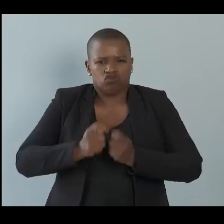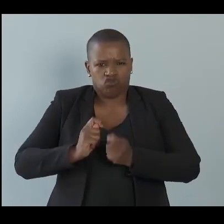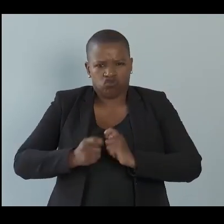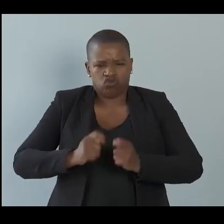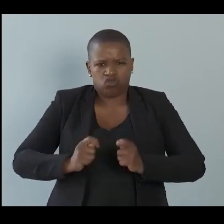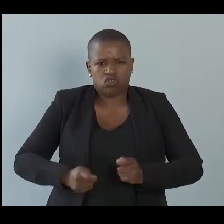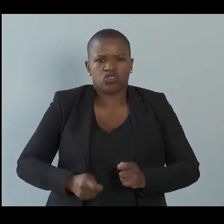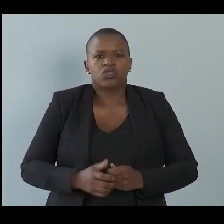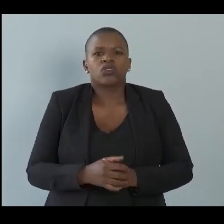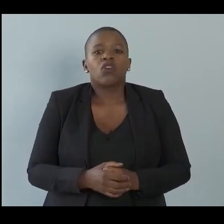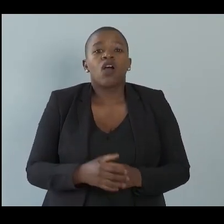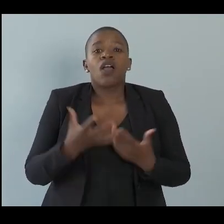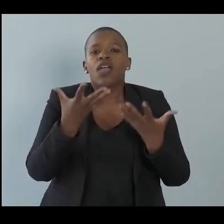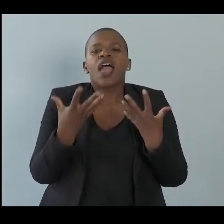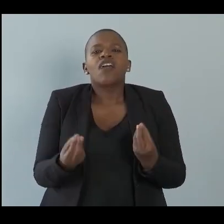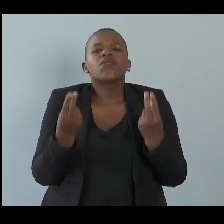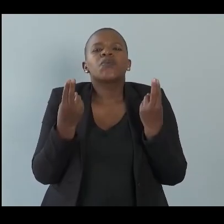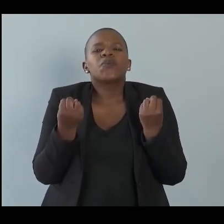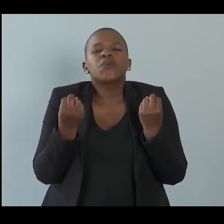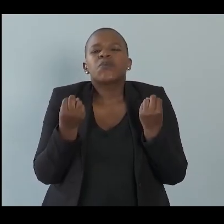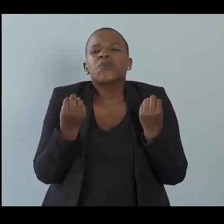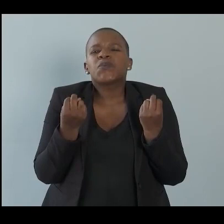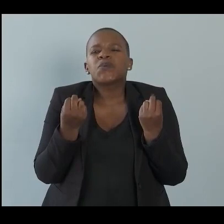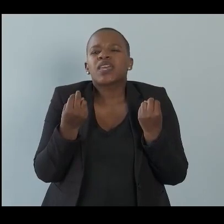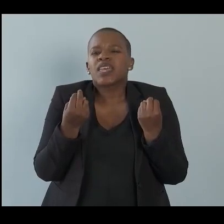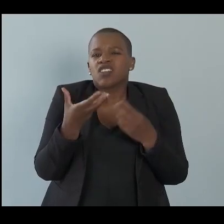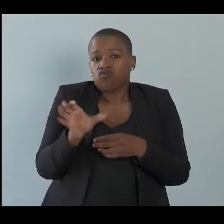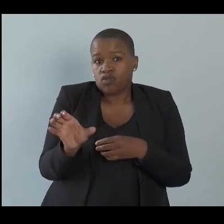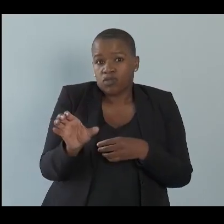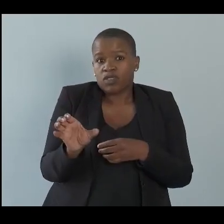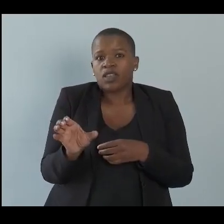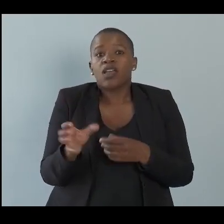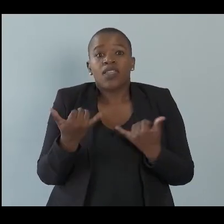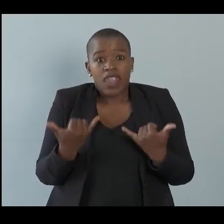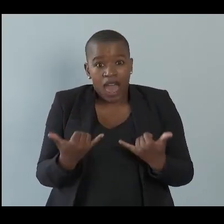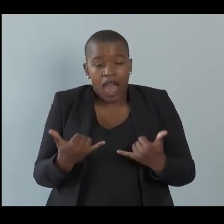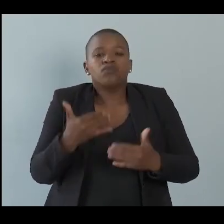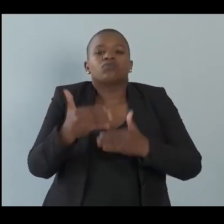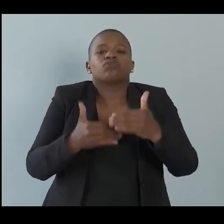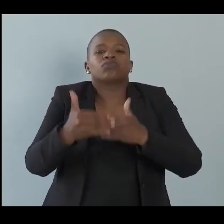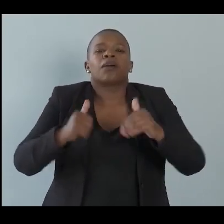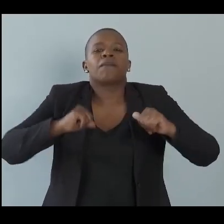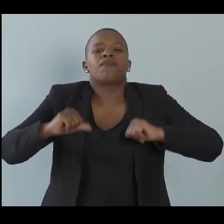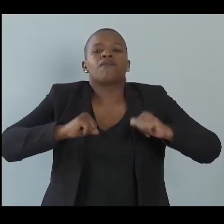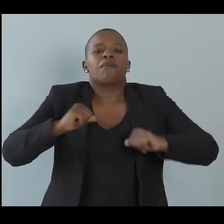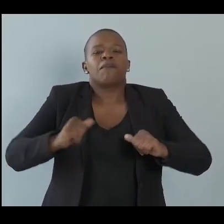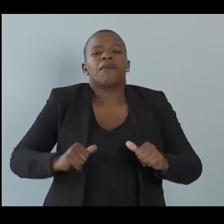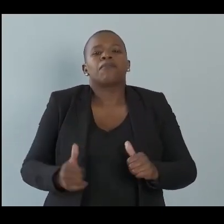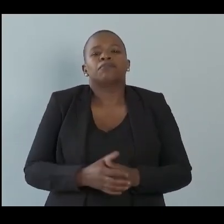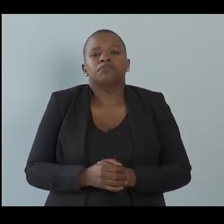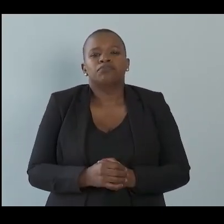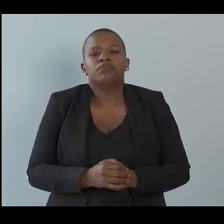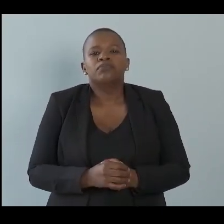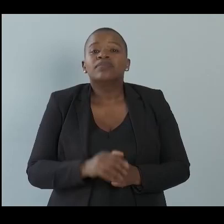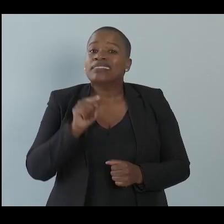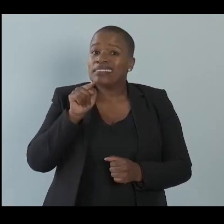under a new distribution segment. We will now move to the operating performance of each of the businesses. These have been presented in